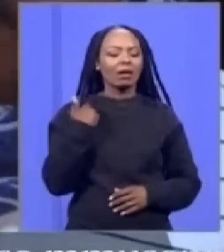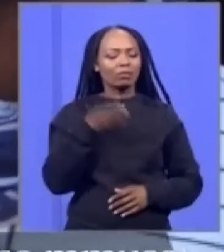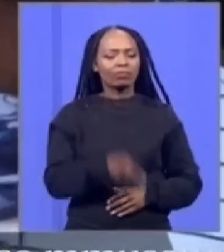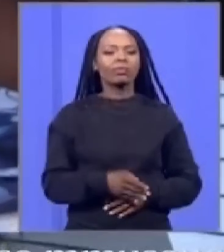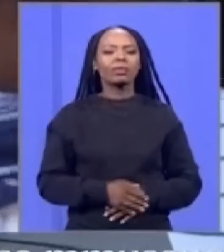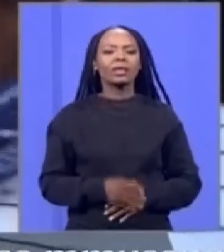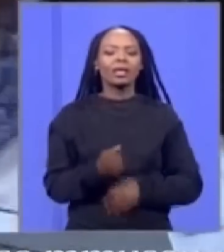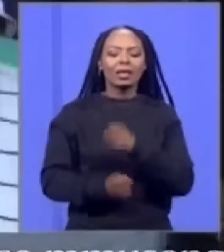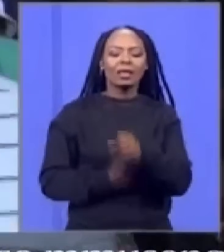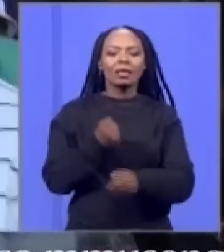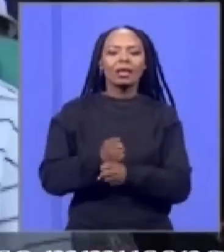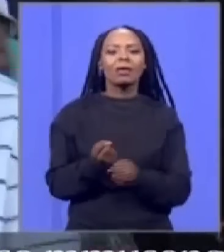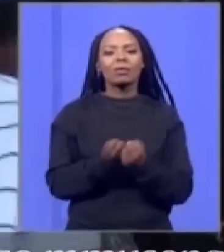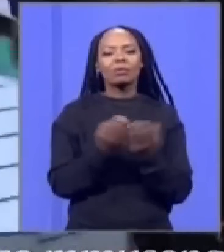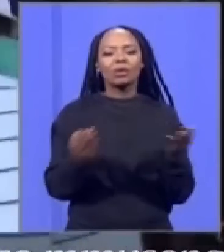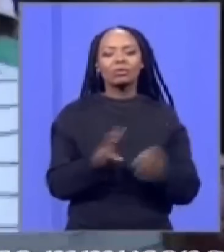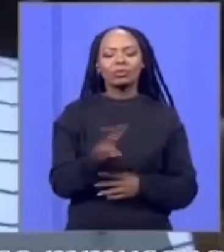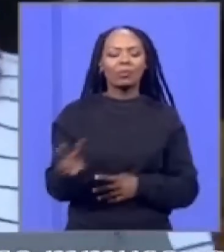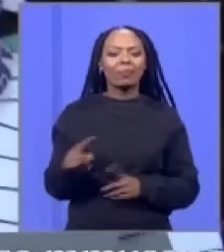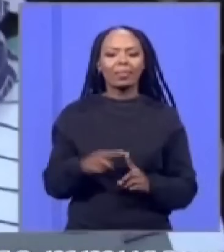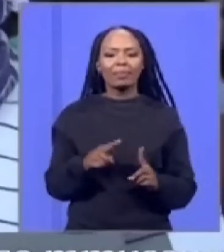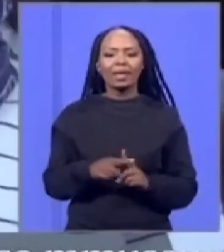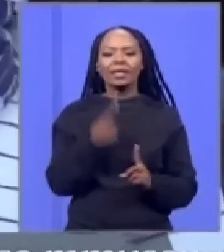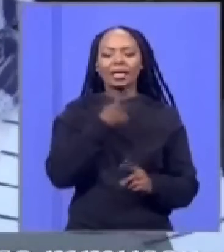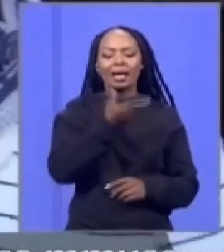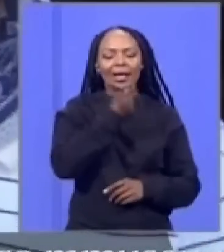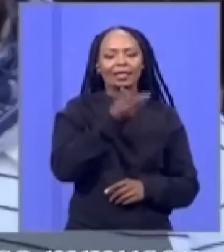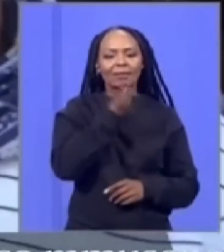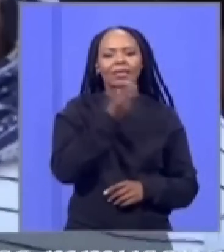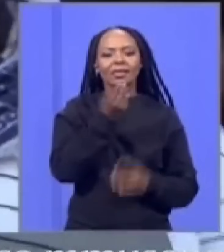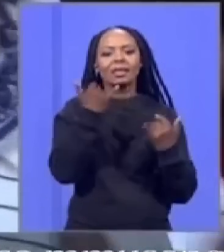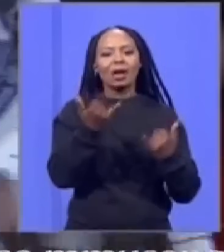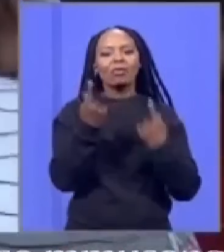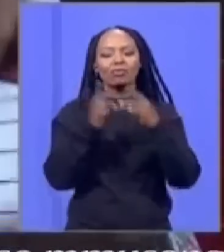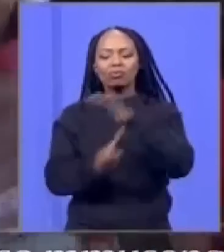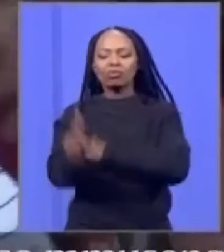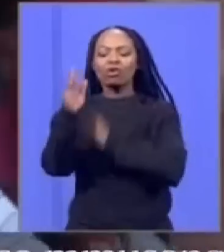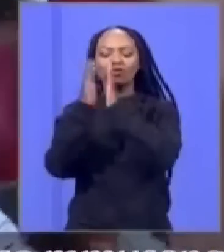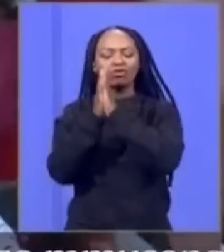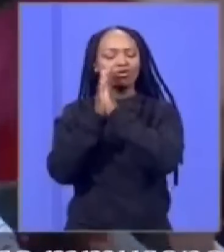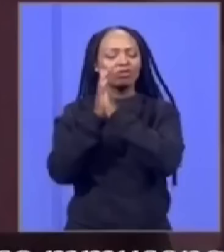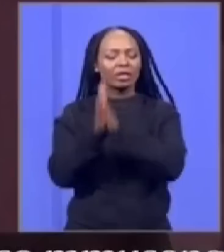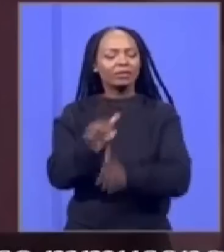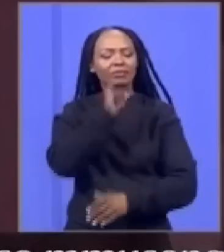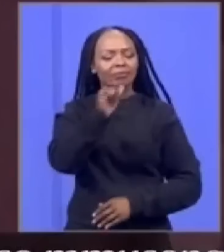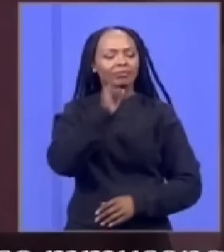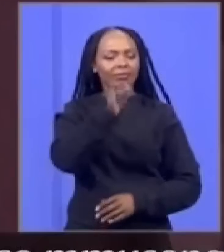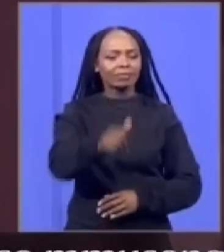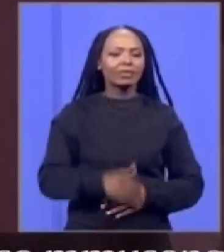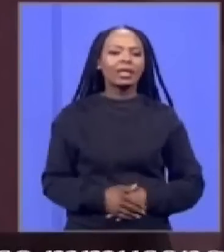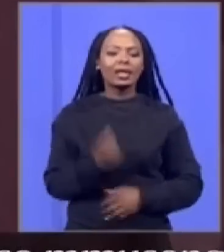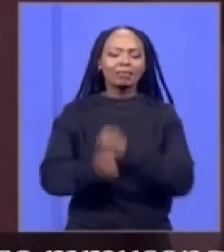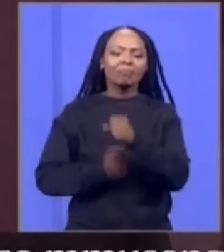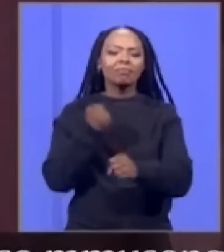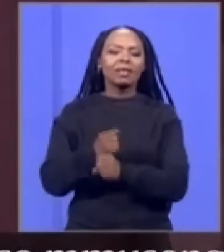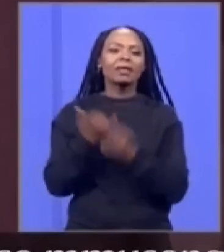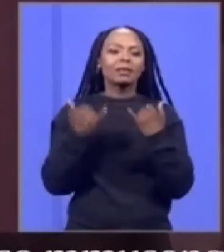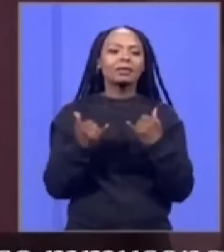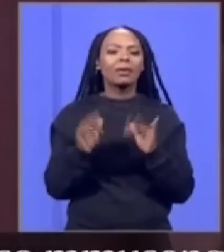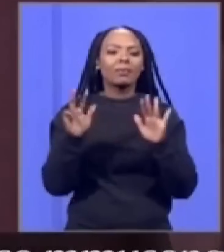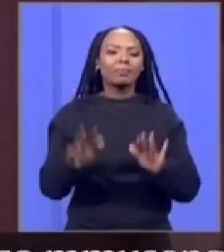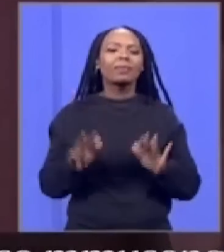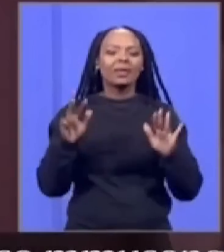12 a nna mo toropong, jaanong Nzondo a re Keresemose e o tla e jela kwa kerekeng. So ke tsa bo 18 years. Ke